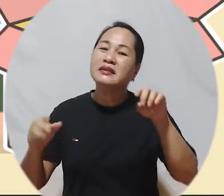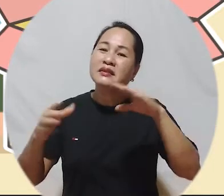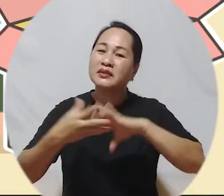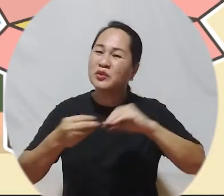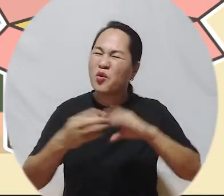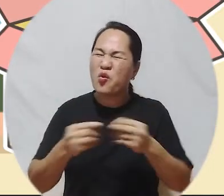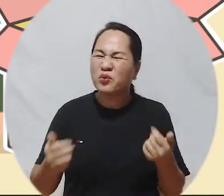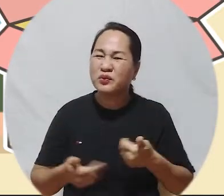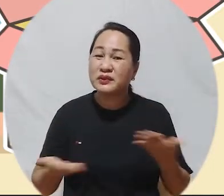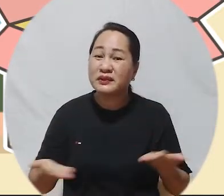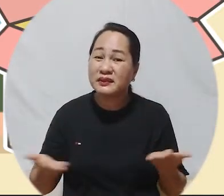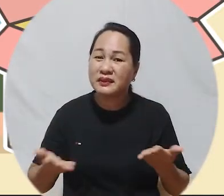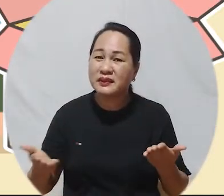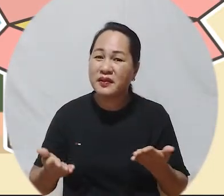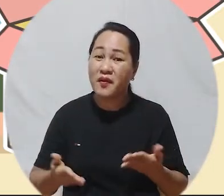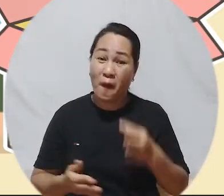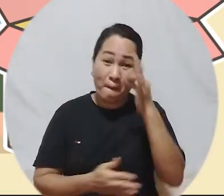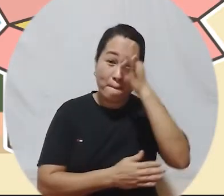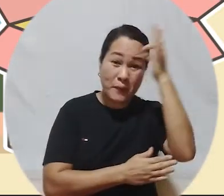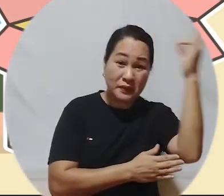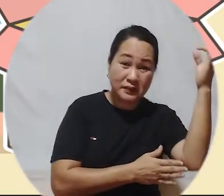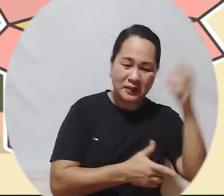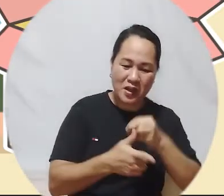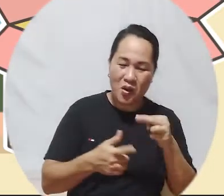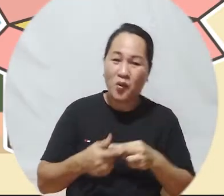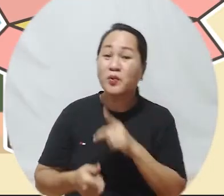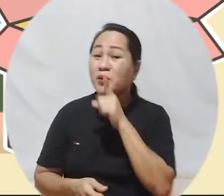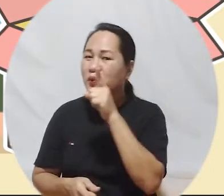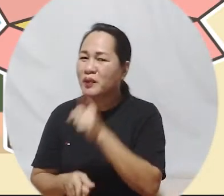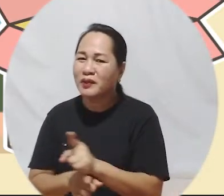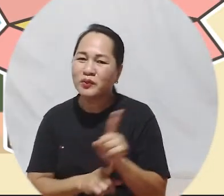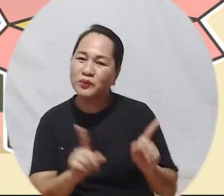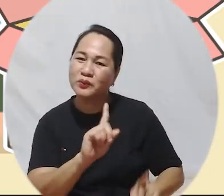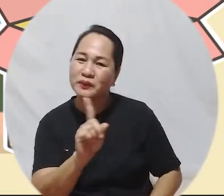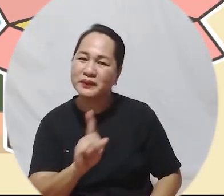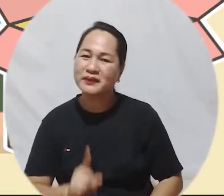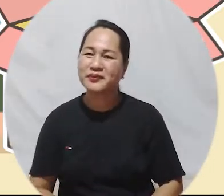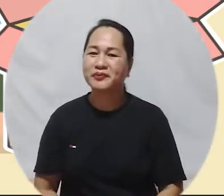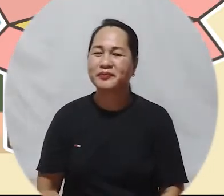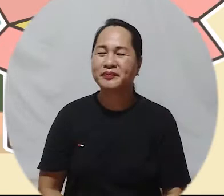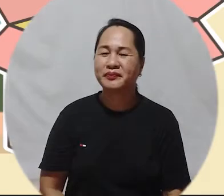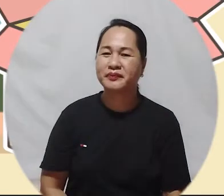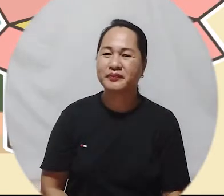So, where do you think they belong? Fantasy or reality?